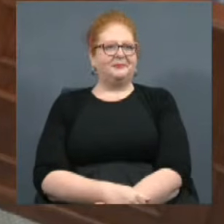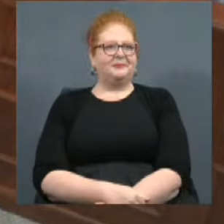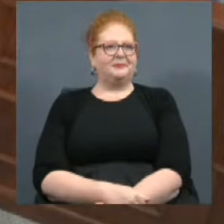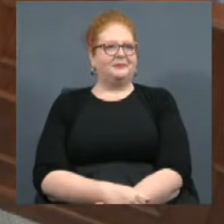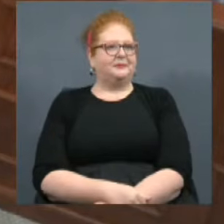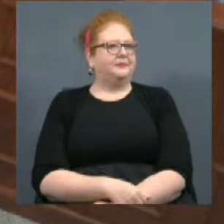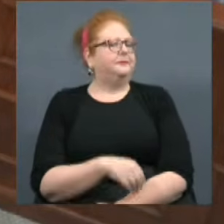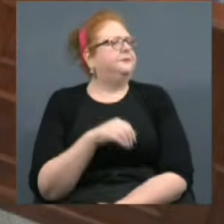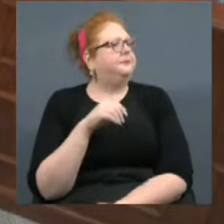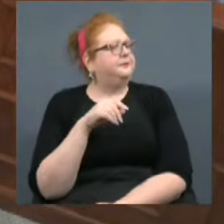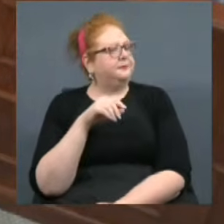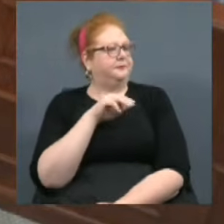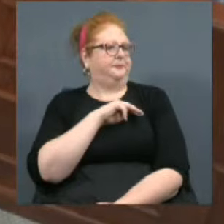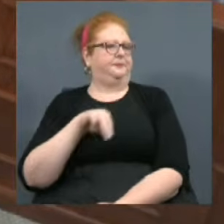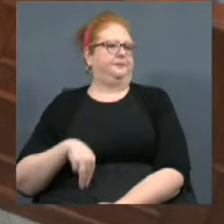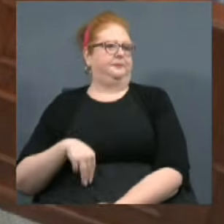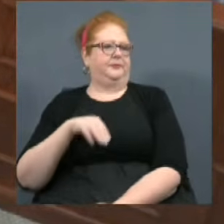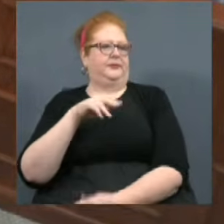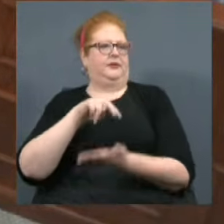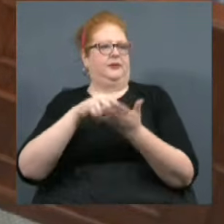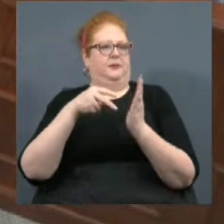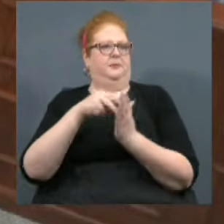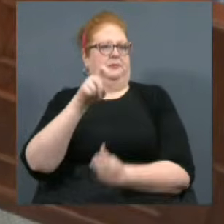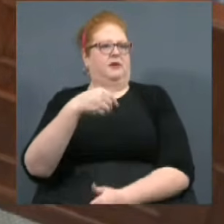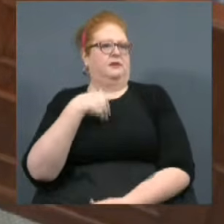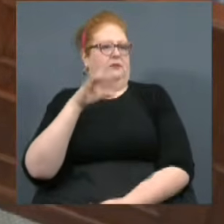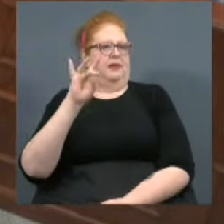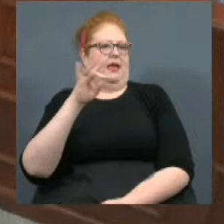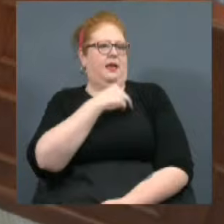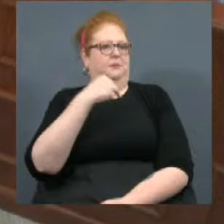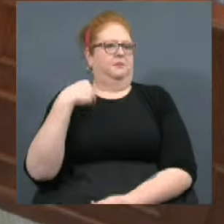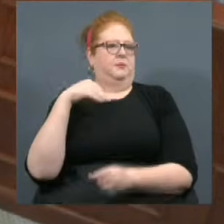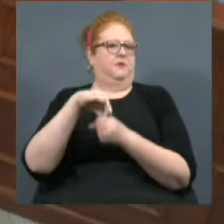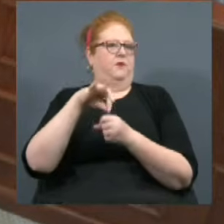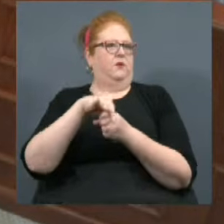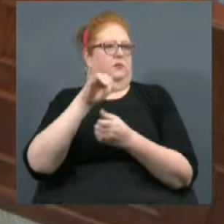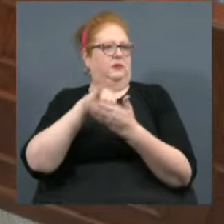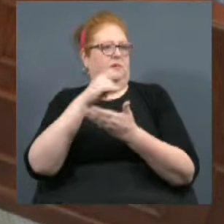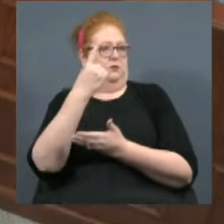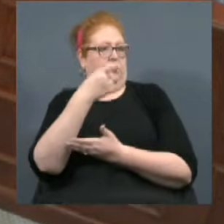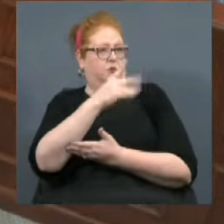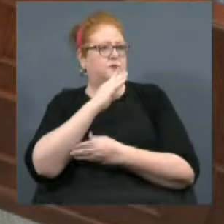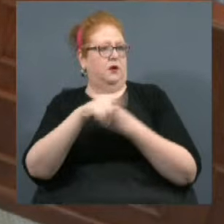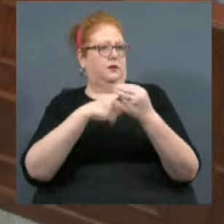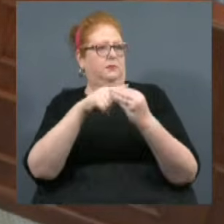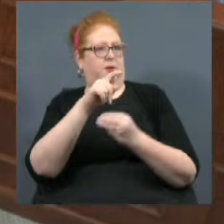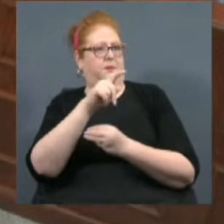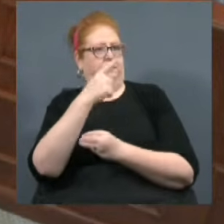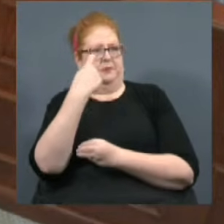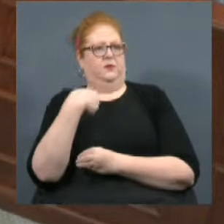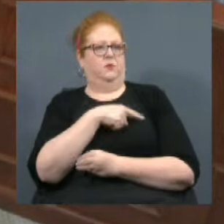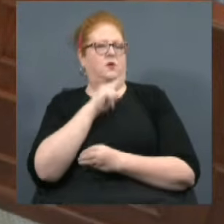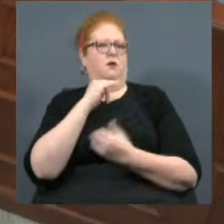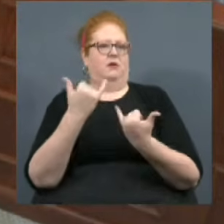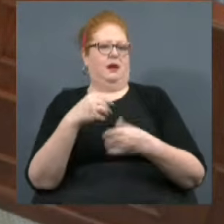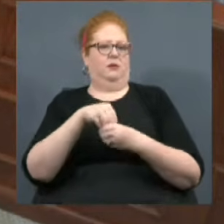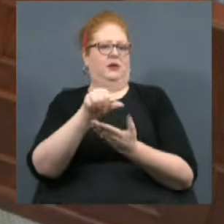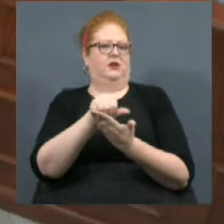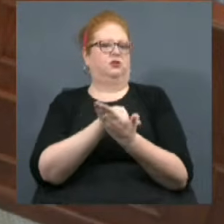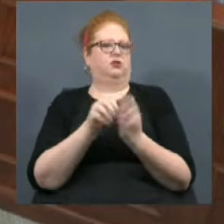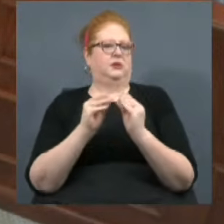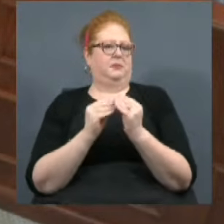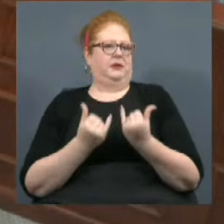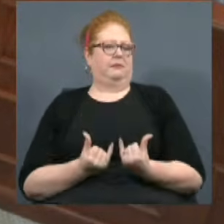It would have to be a 8-member vote, right? Is that the one you're talking about? because we're in the agenda meeting now, so.